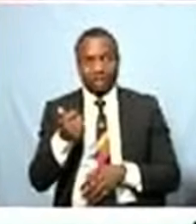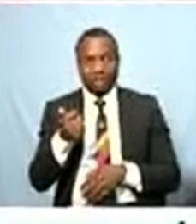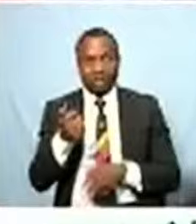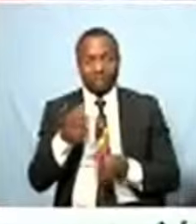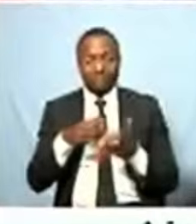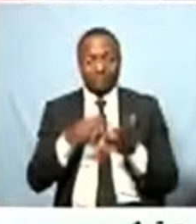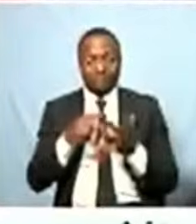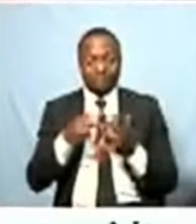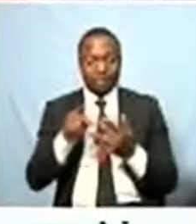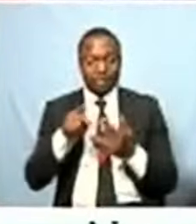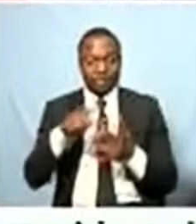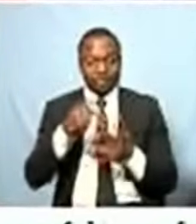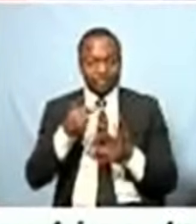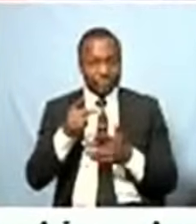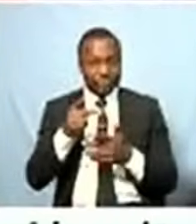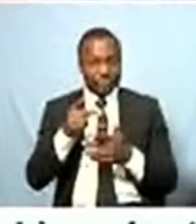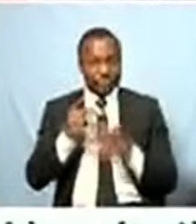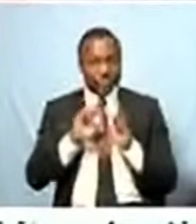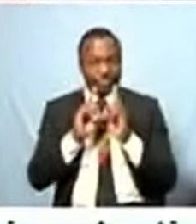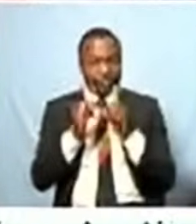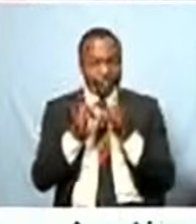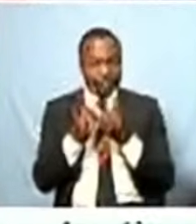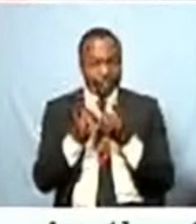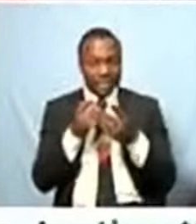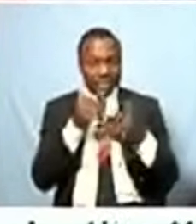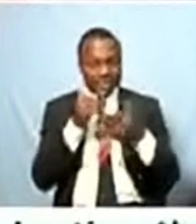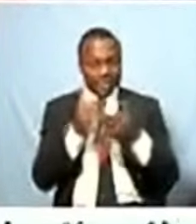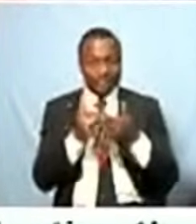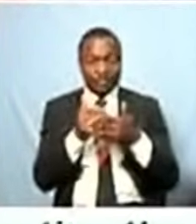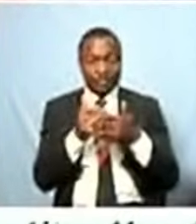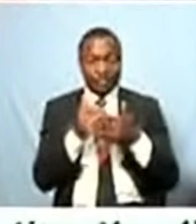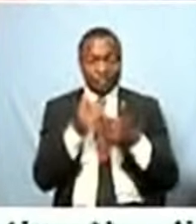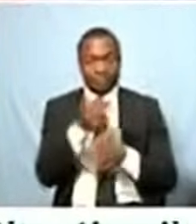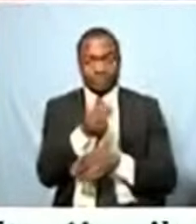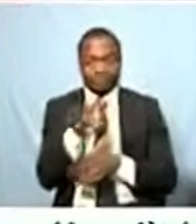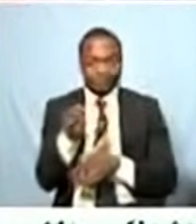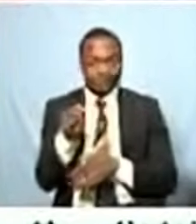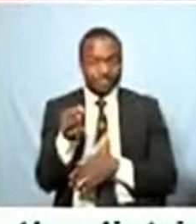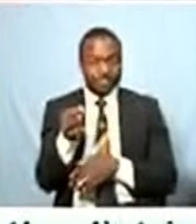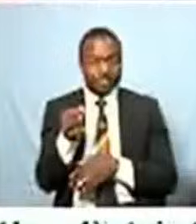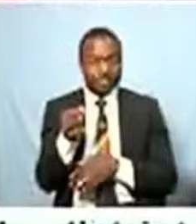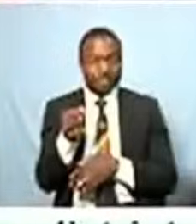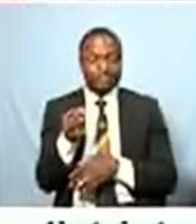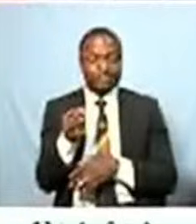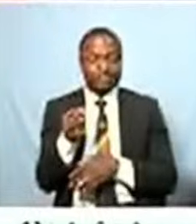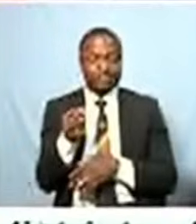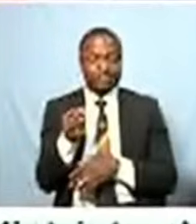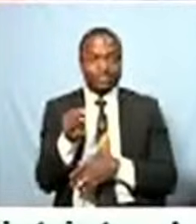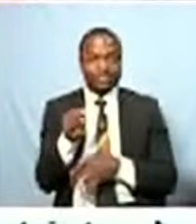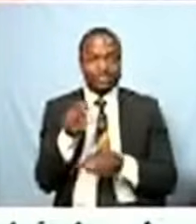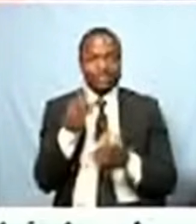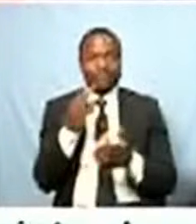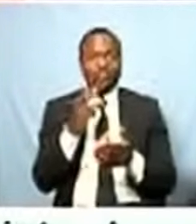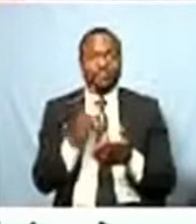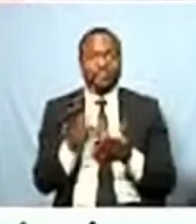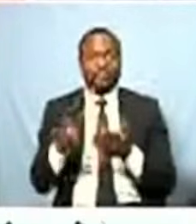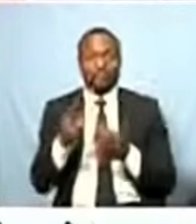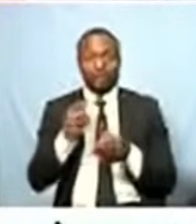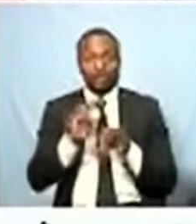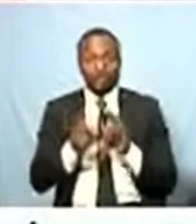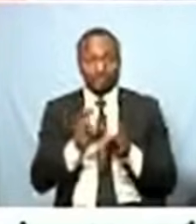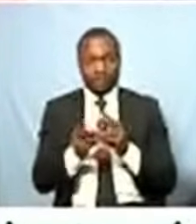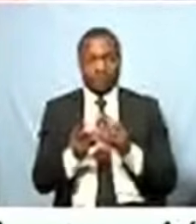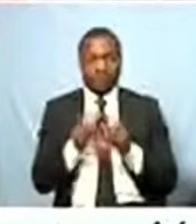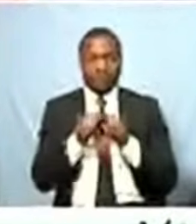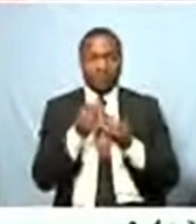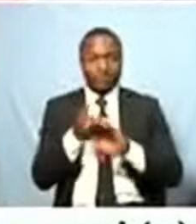population, district from the nearest existing facility, proximity, matters of emergencies and follow-up